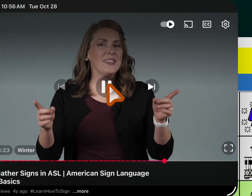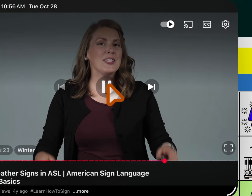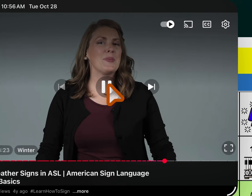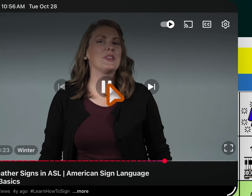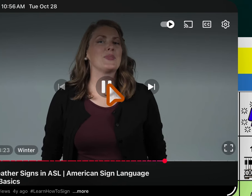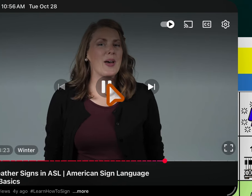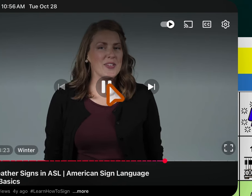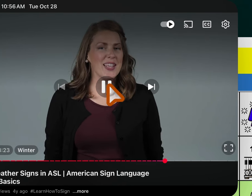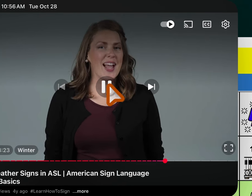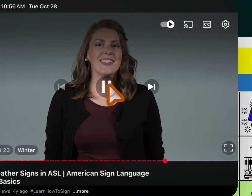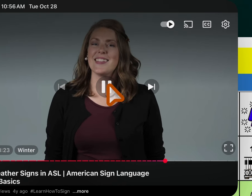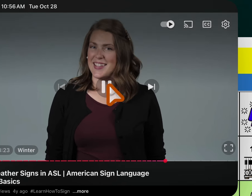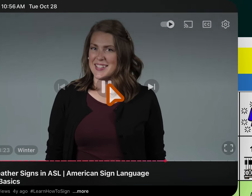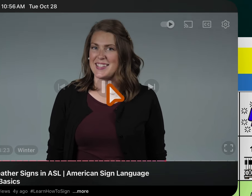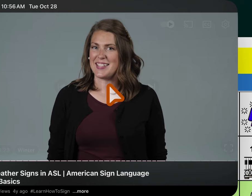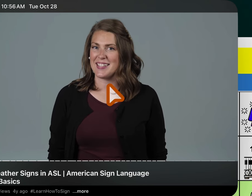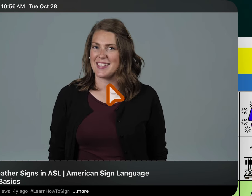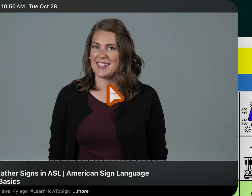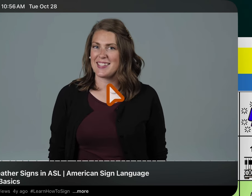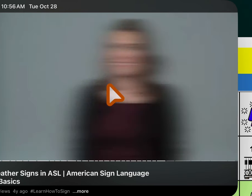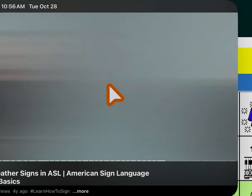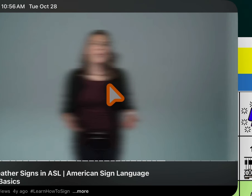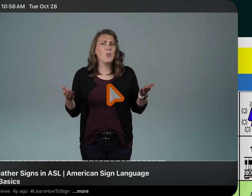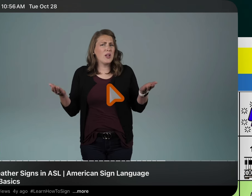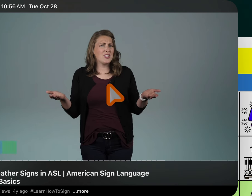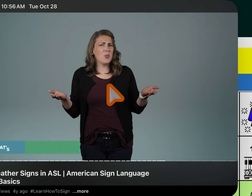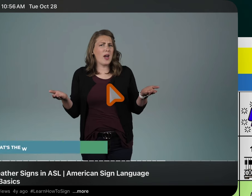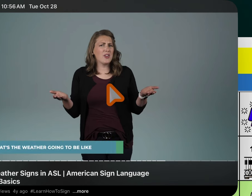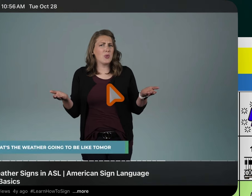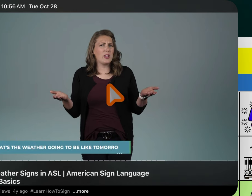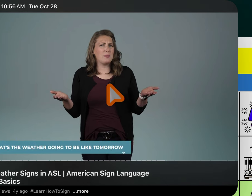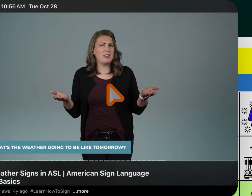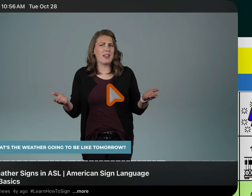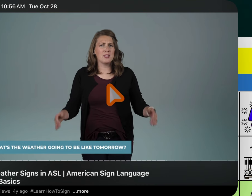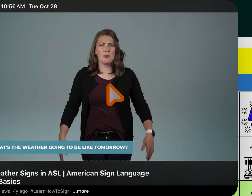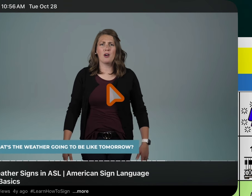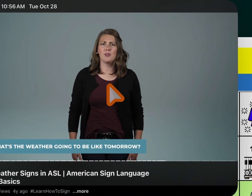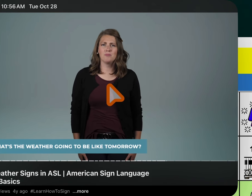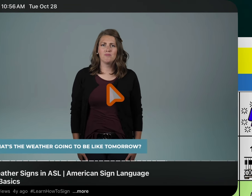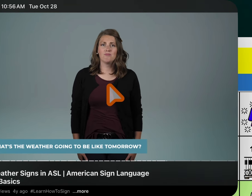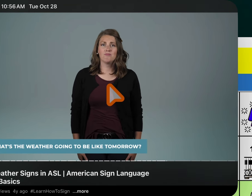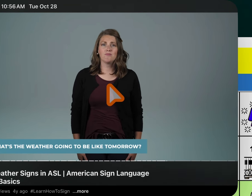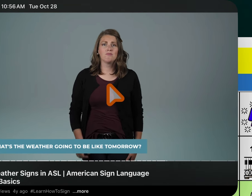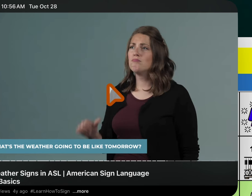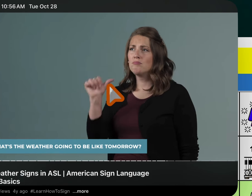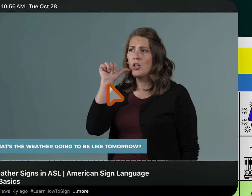Now, let's put these weather signs into sentences. What's the weather going to be like tomorrow?